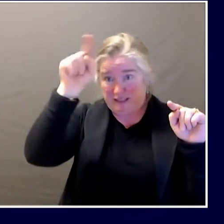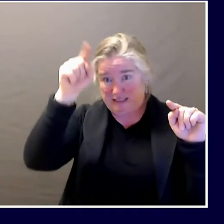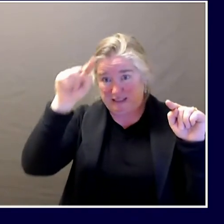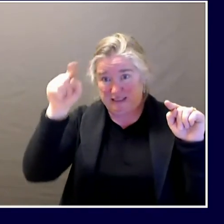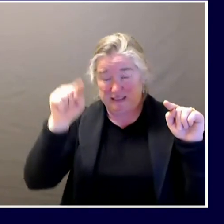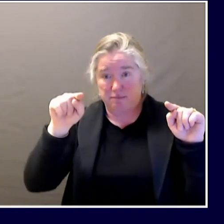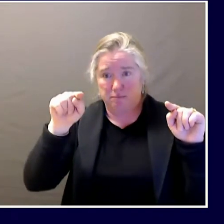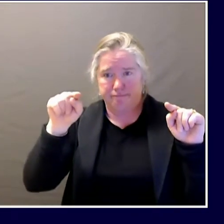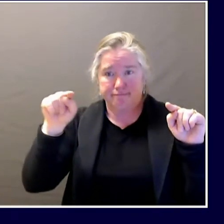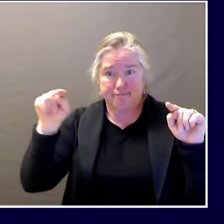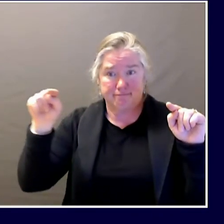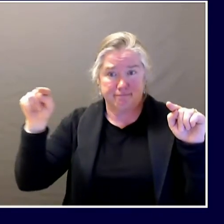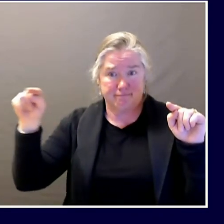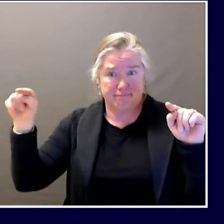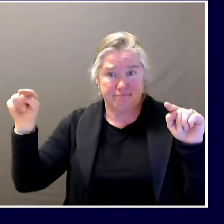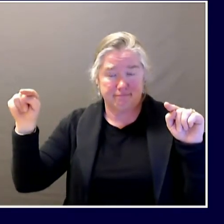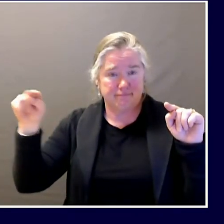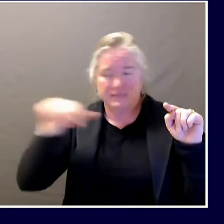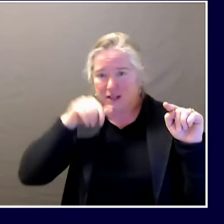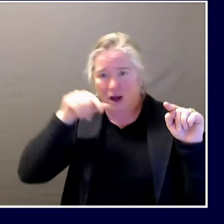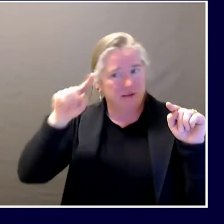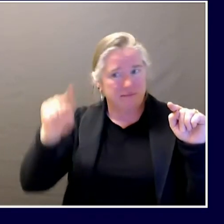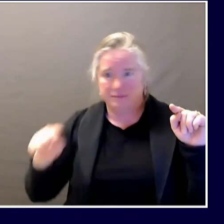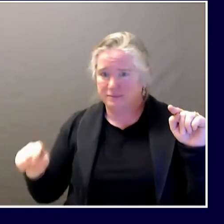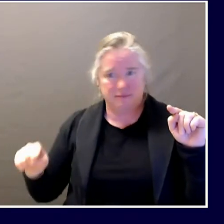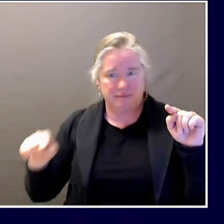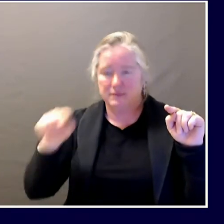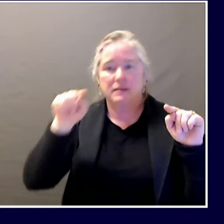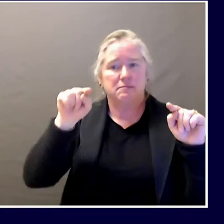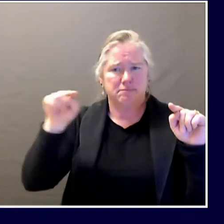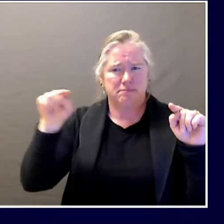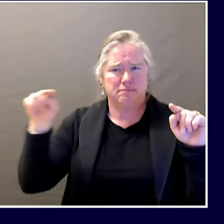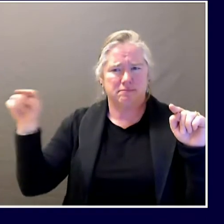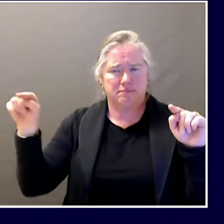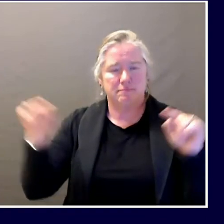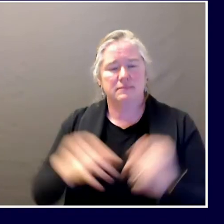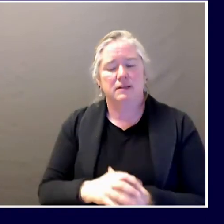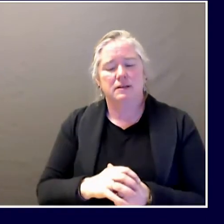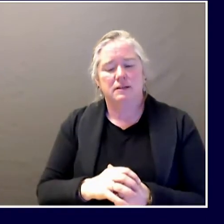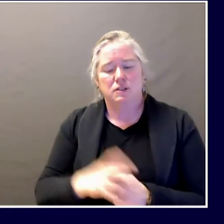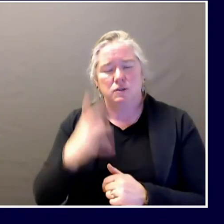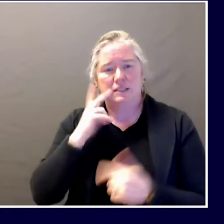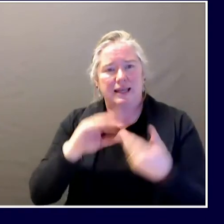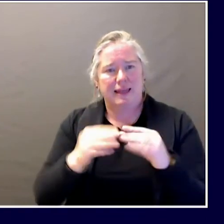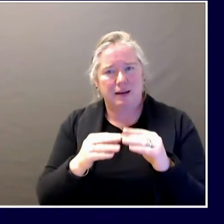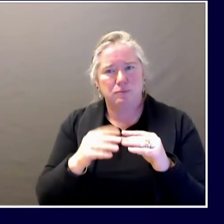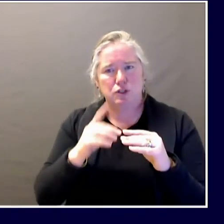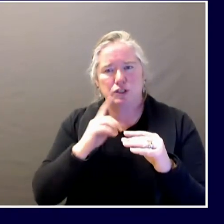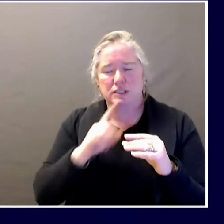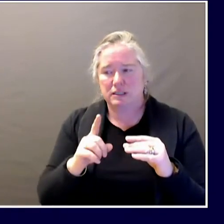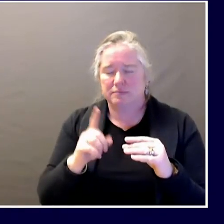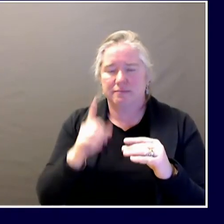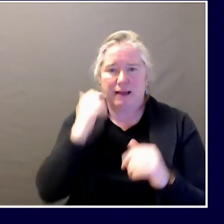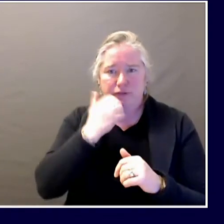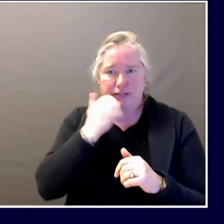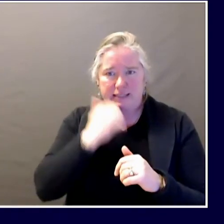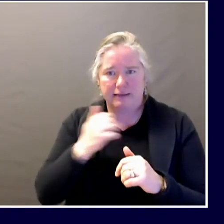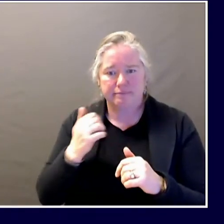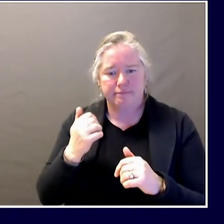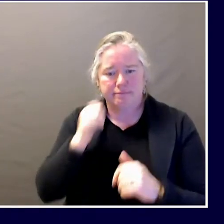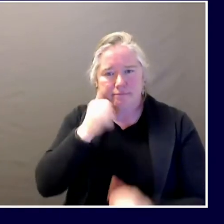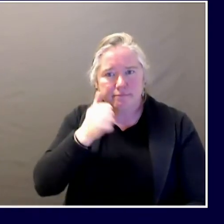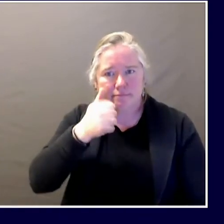case numbers, between day and day and day, where we're all within that same band of new cases, that tells